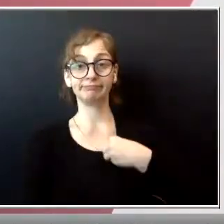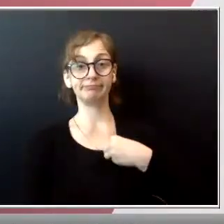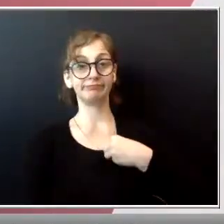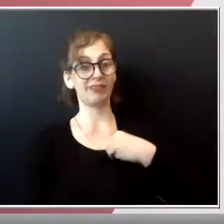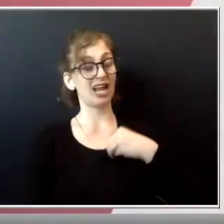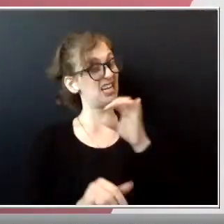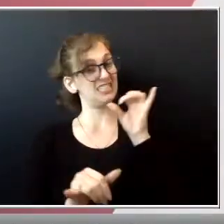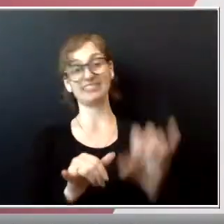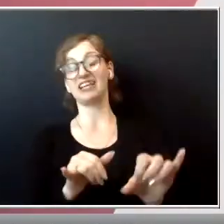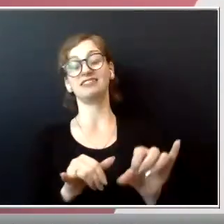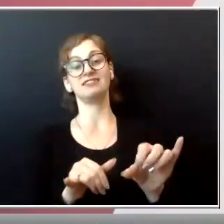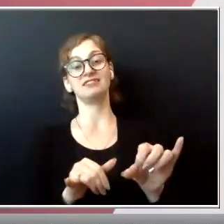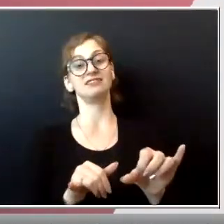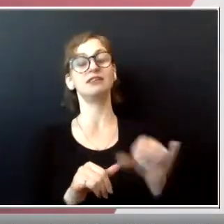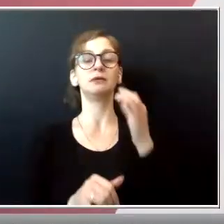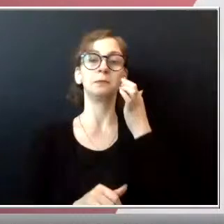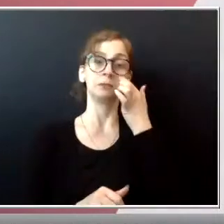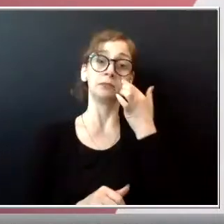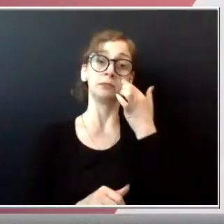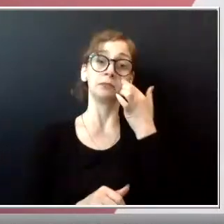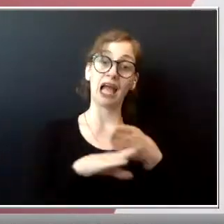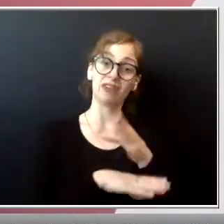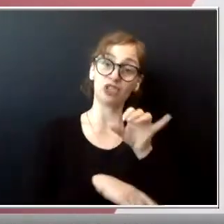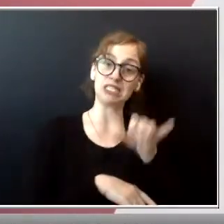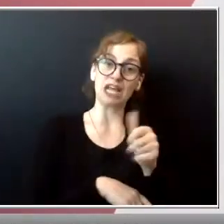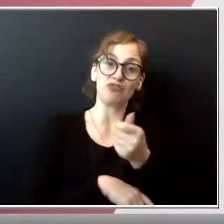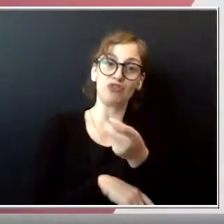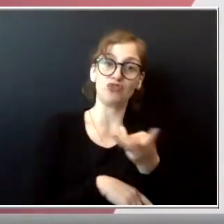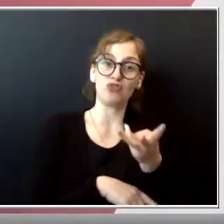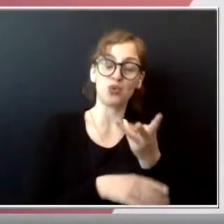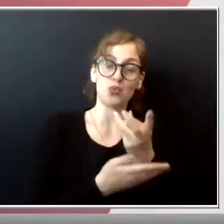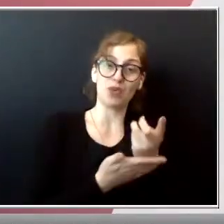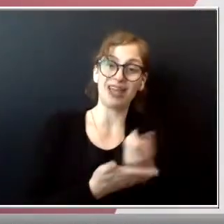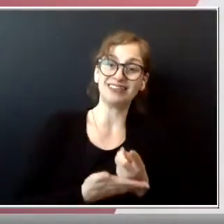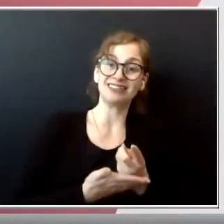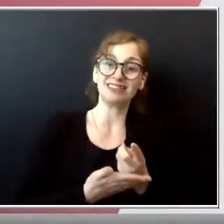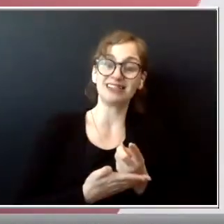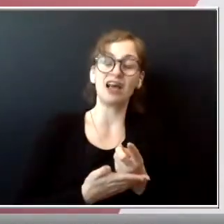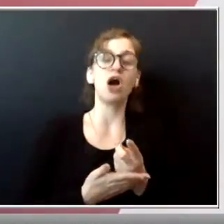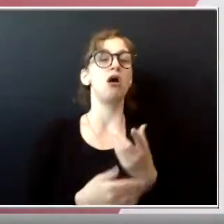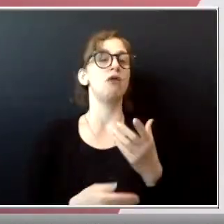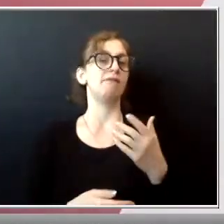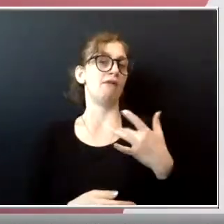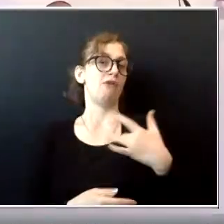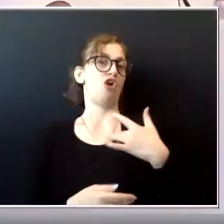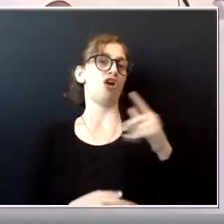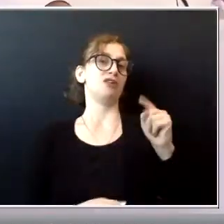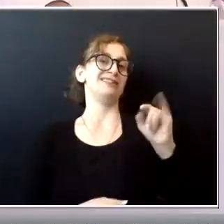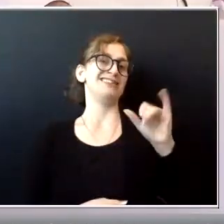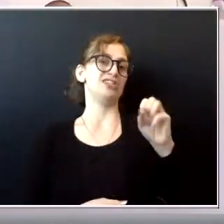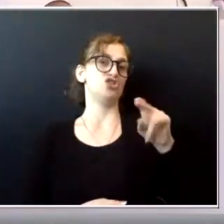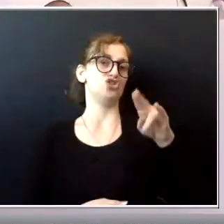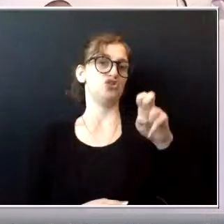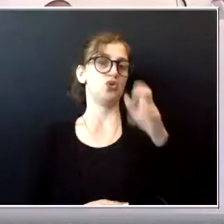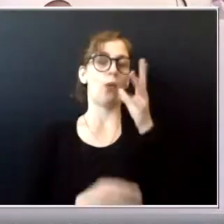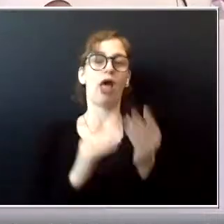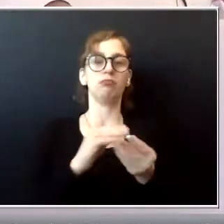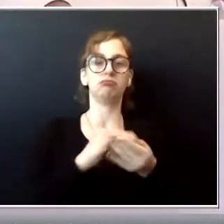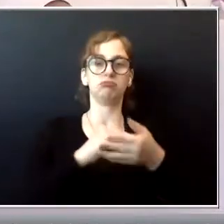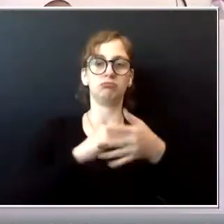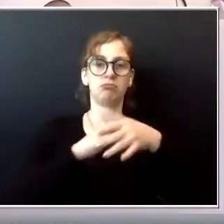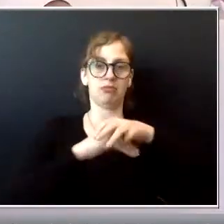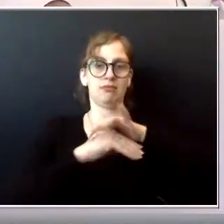after staying there for a few weeks, heart tissue grows on top of it, and it becomes a part of your heart. Oh, wow. And do you